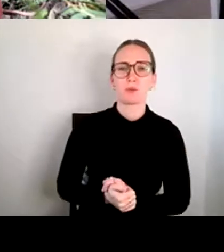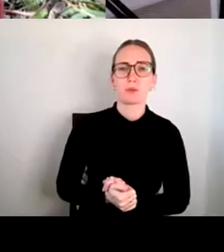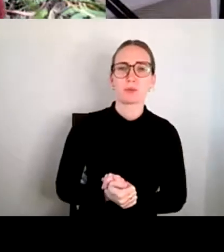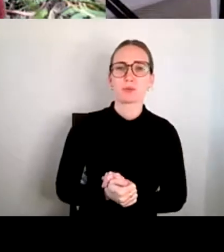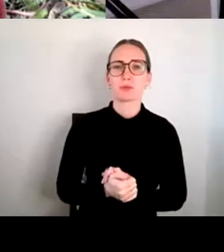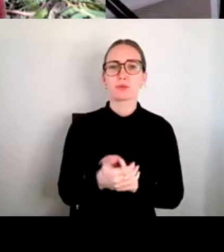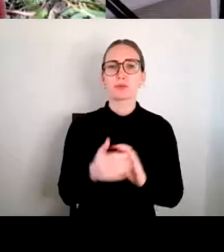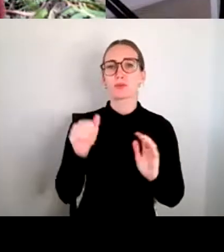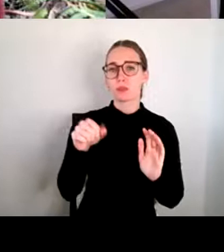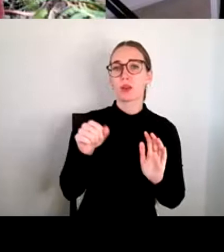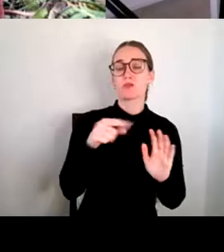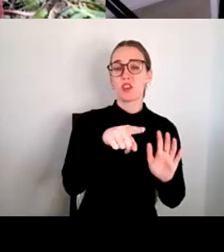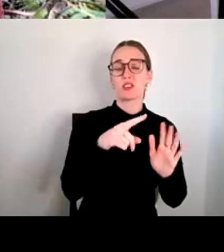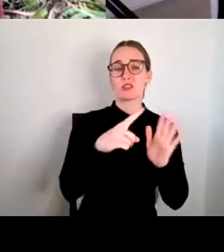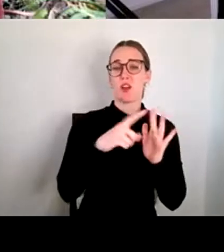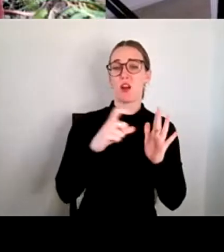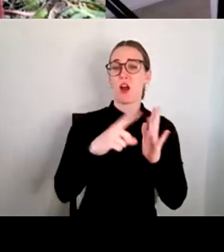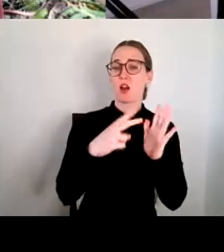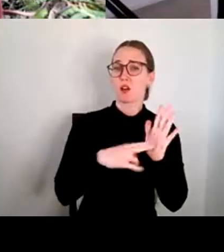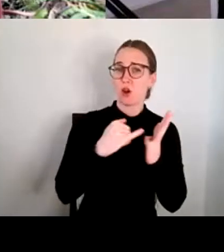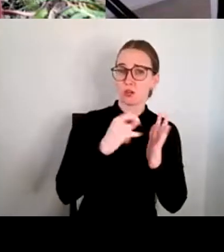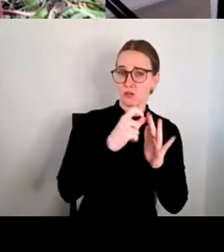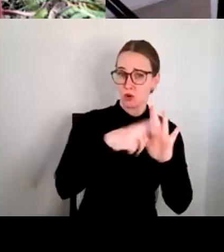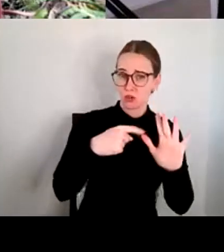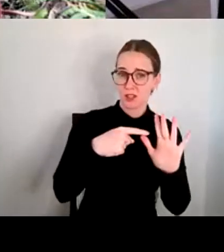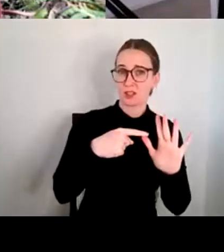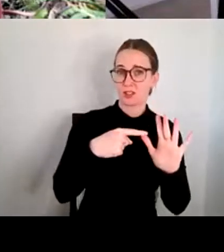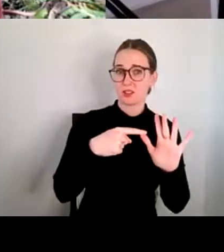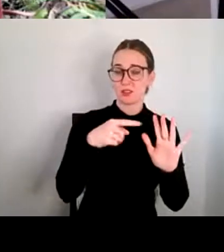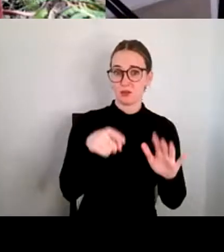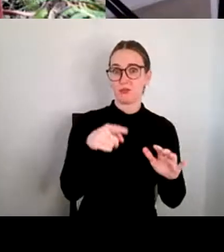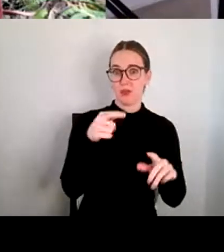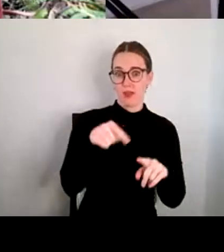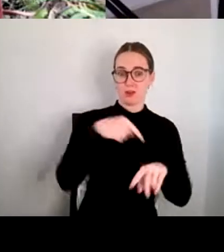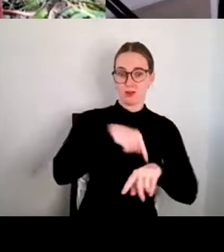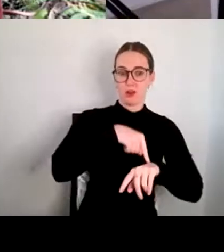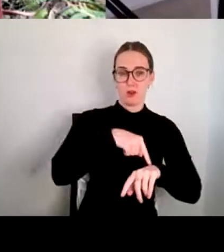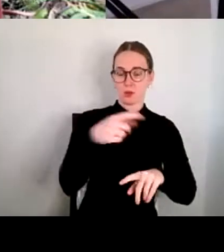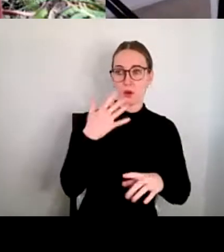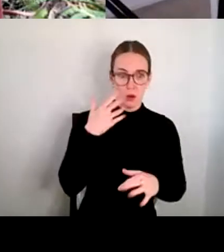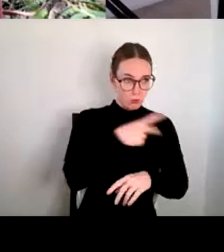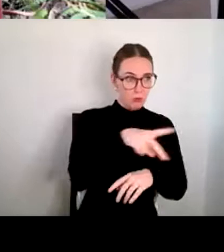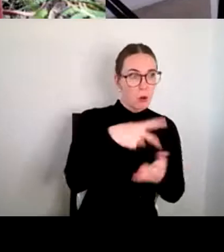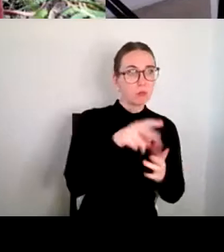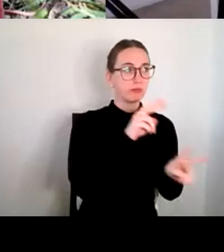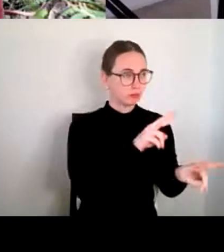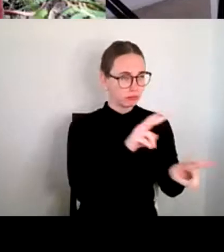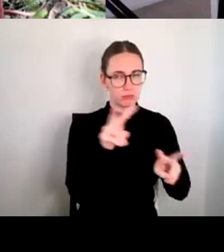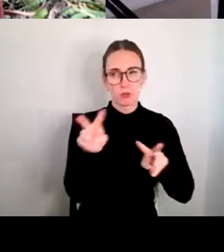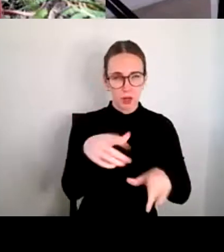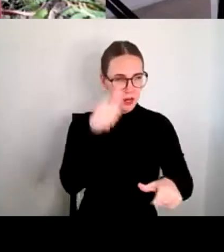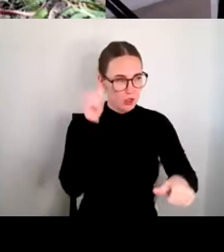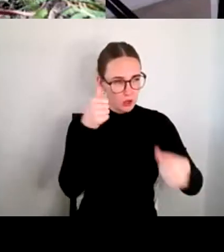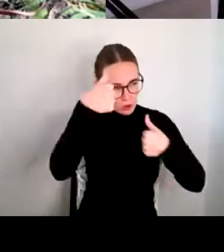this Icons project really solidified then. So walking these places for 4 hours and getting to know them quite intimately, I